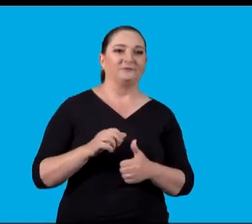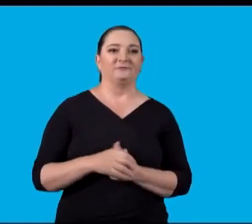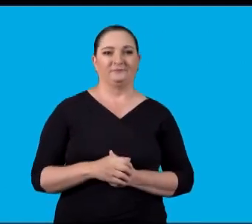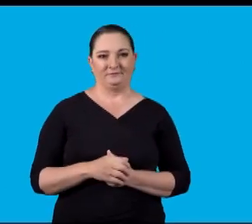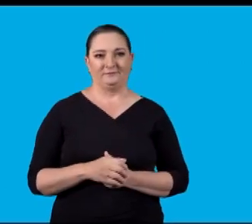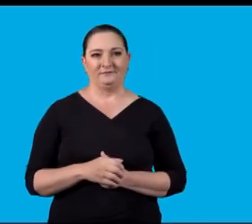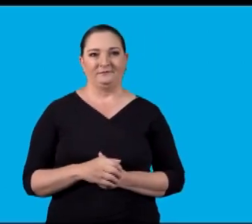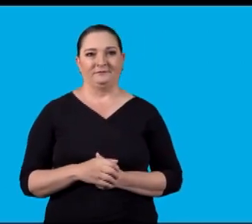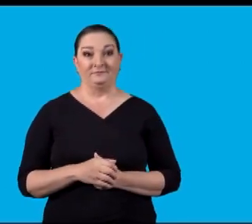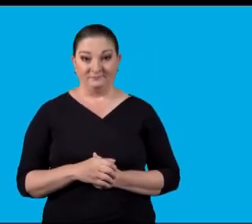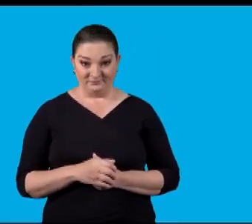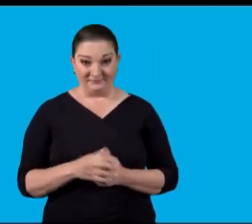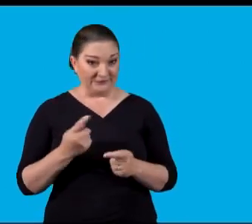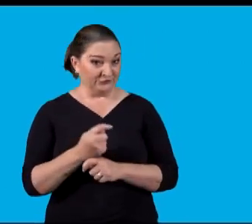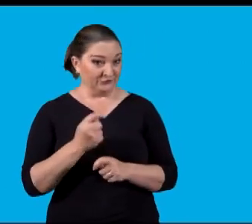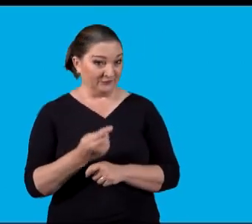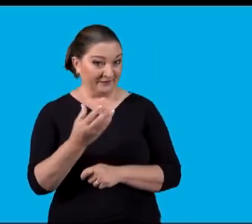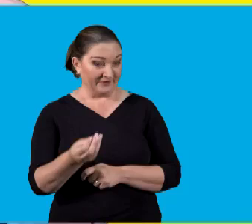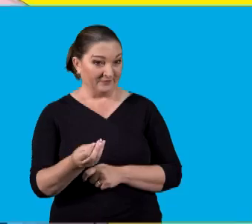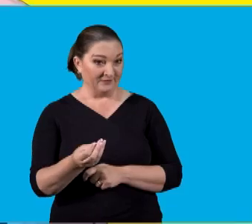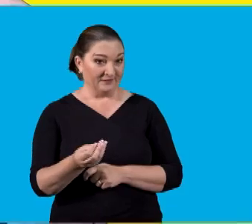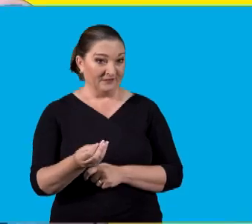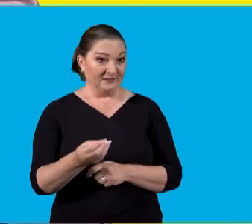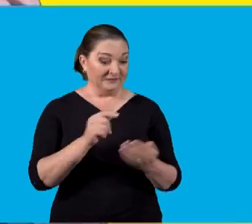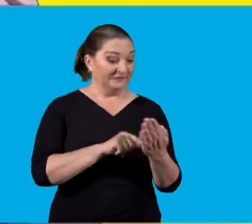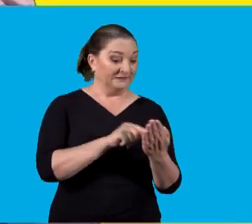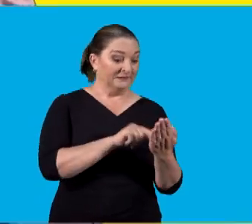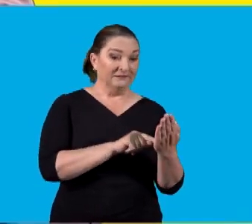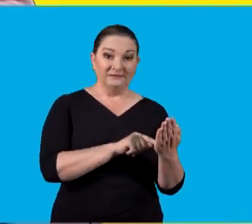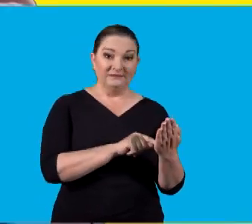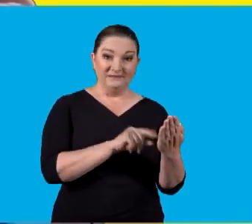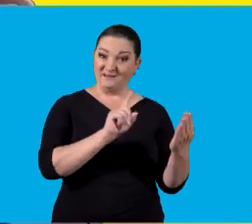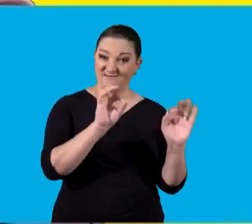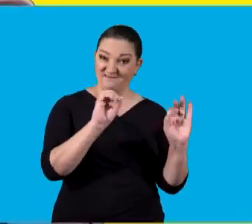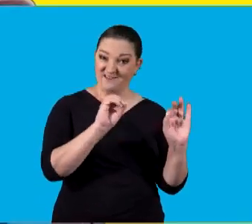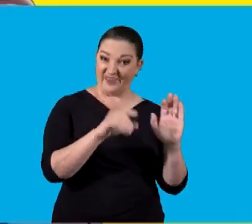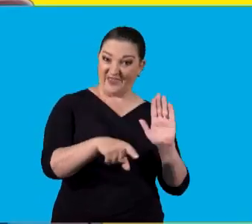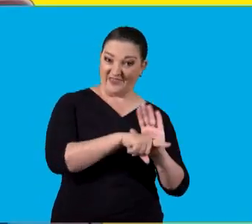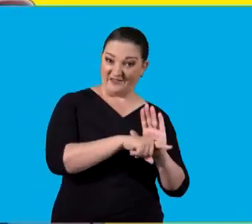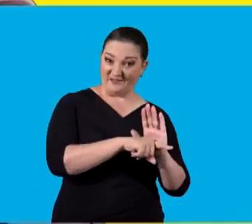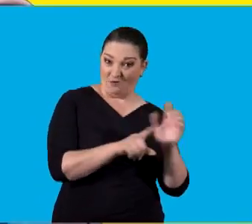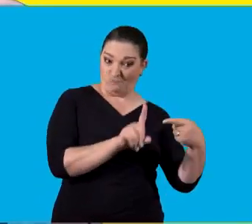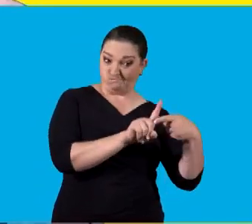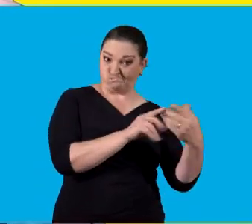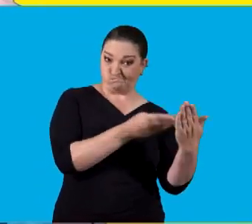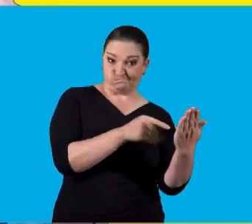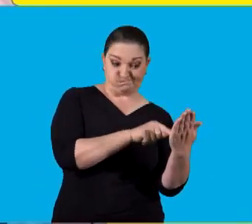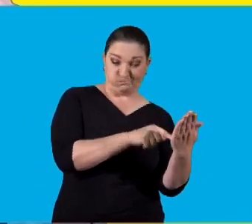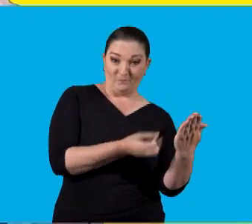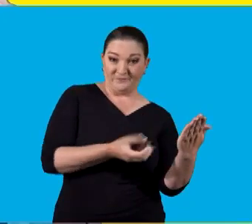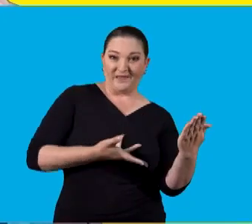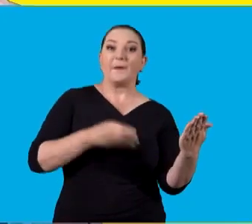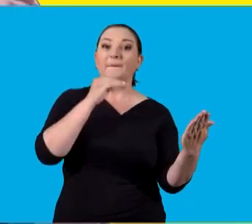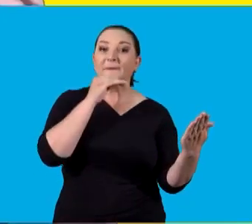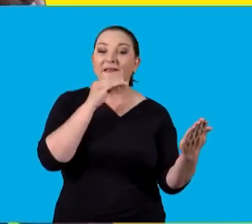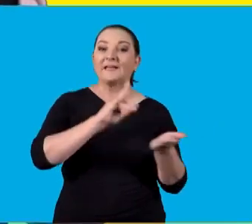That makes it a cash outflow. You got the trick now, okay? If your calculator does not give you a negative, it will give you a positive. A